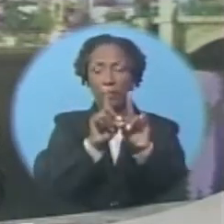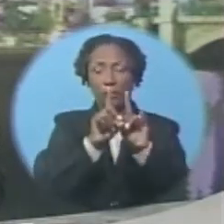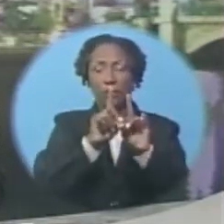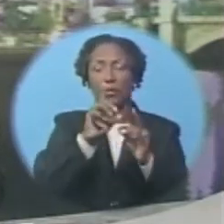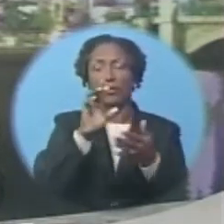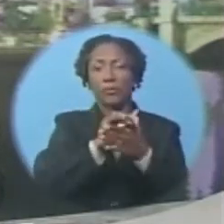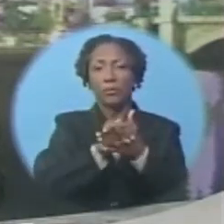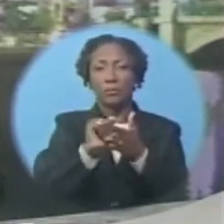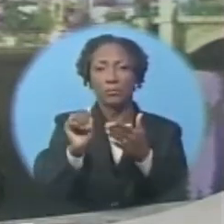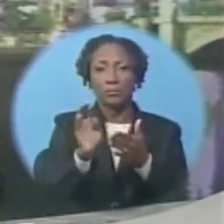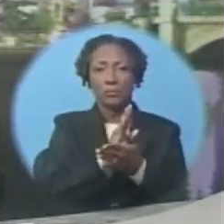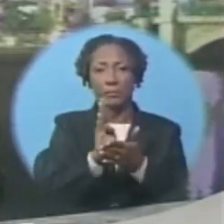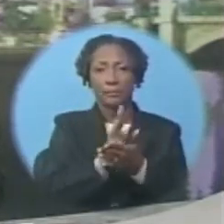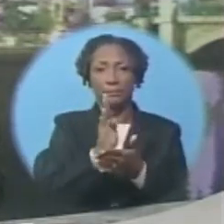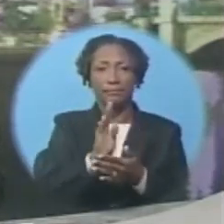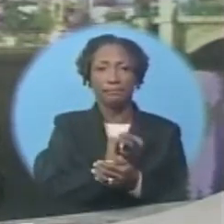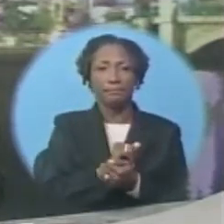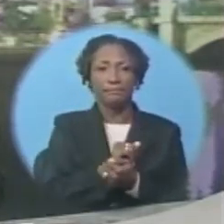more.